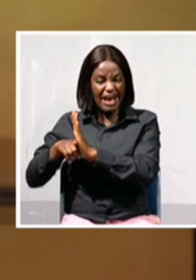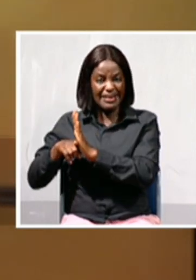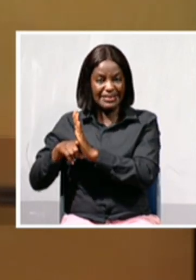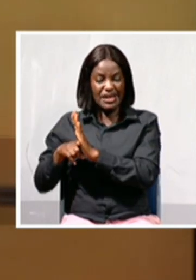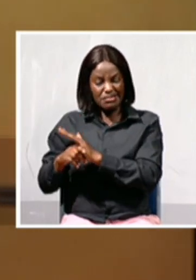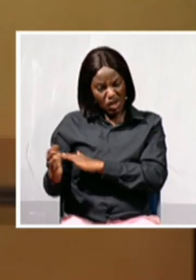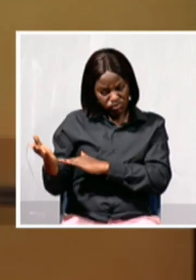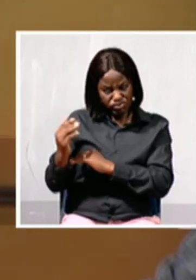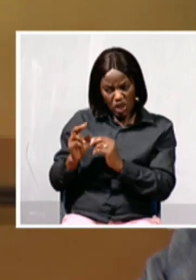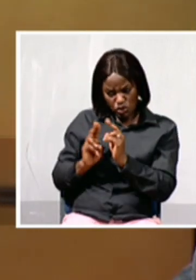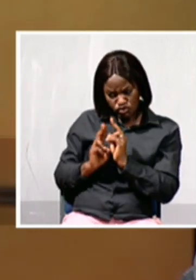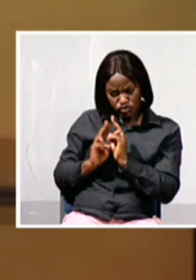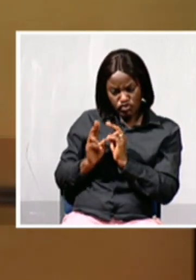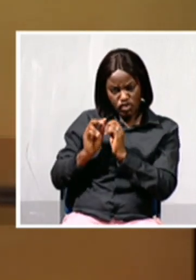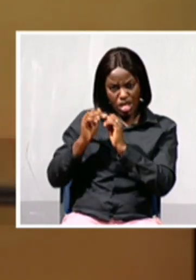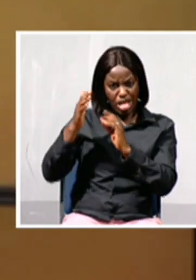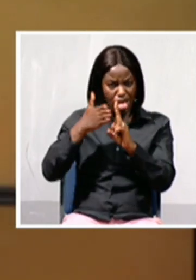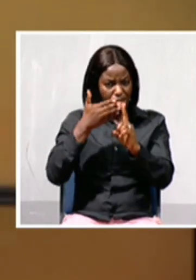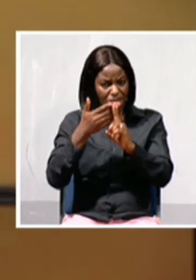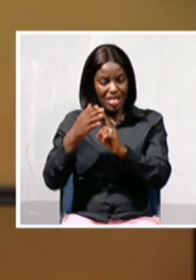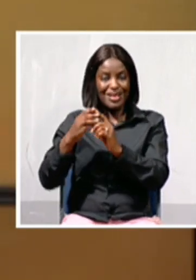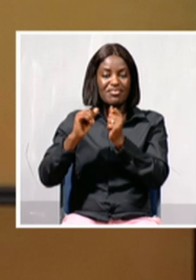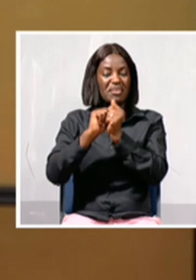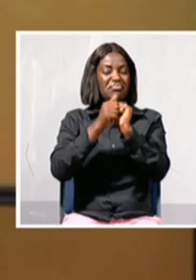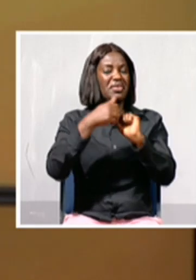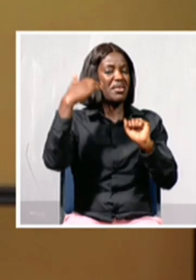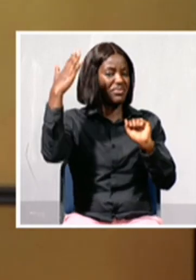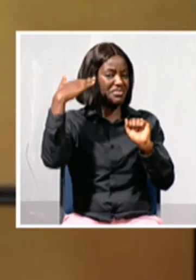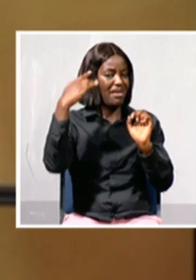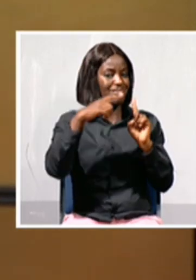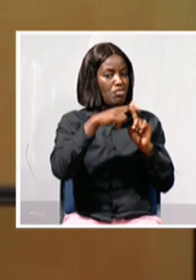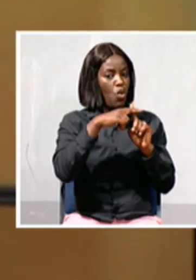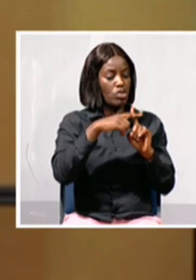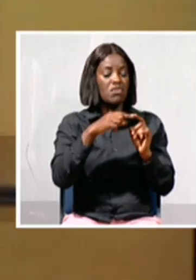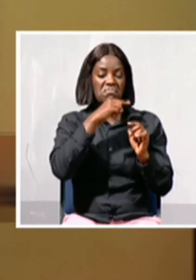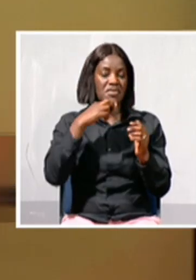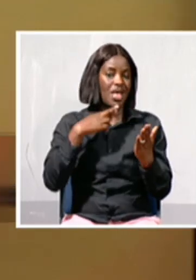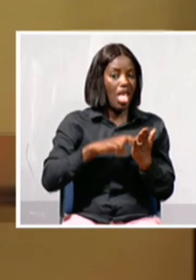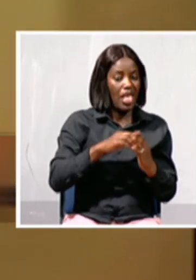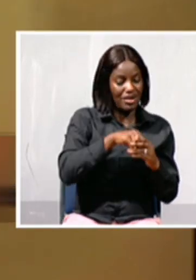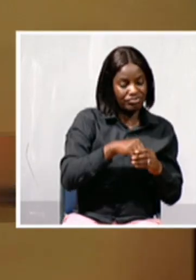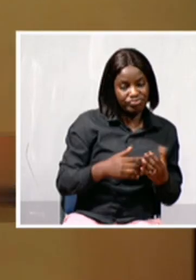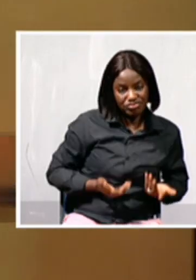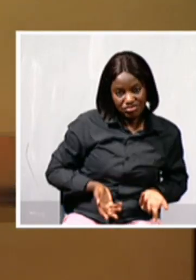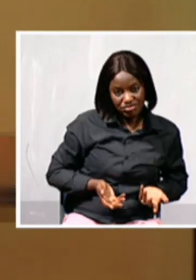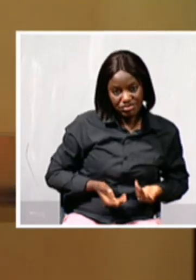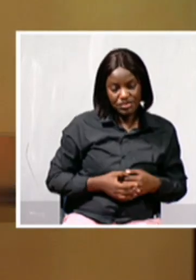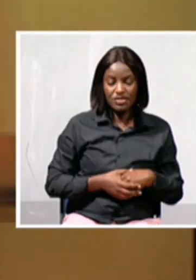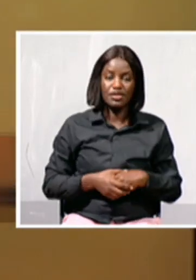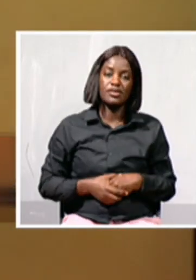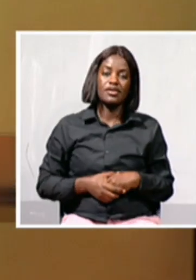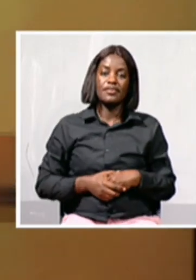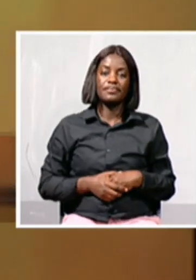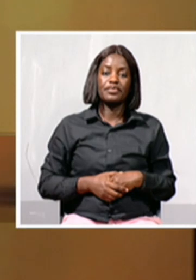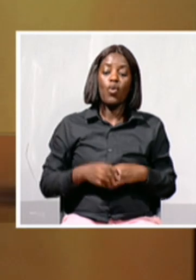them, inform them, and you know, like the other speakers have already said, we need